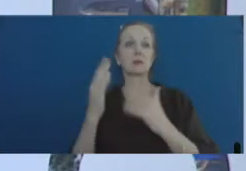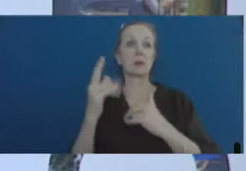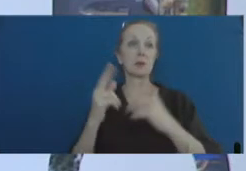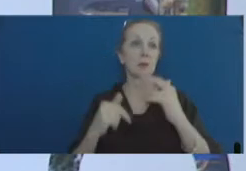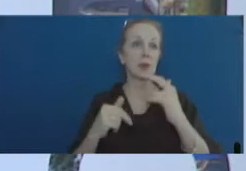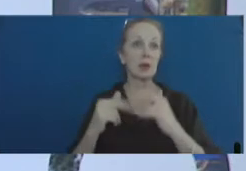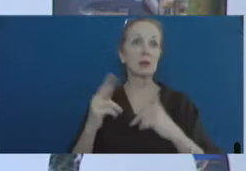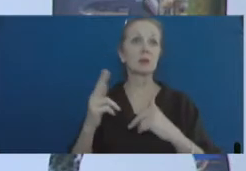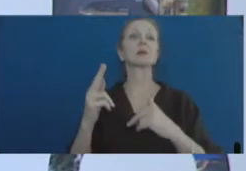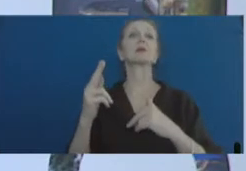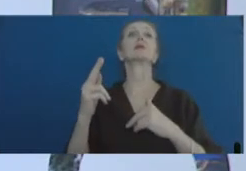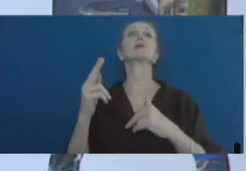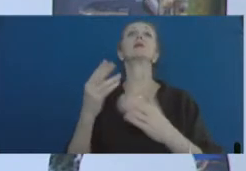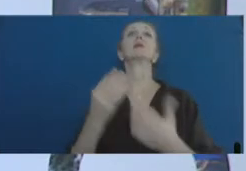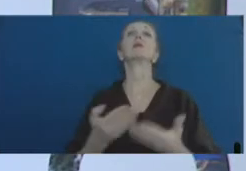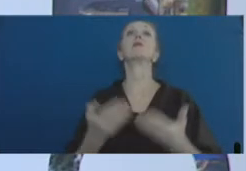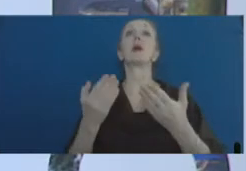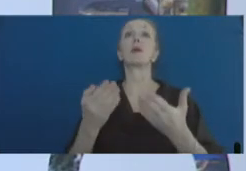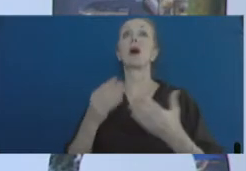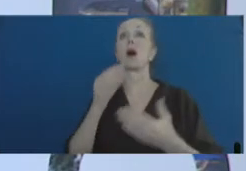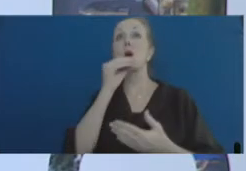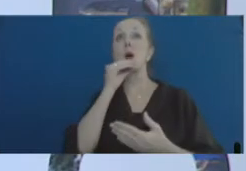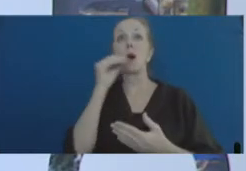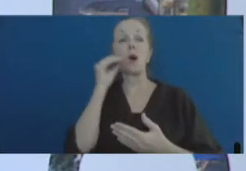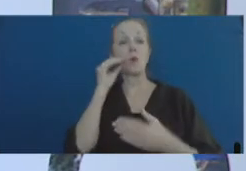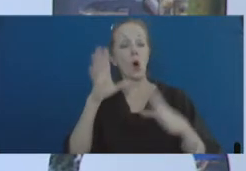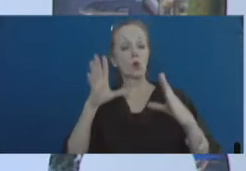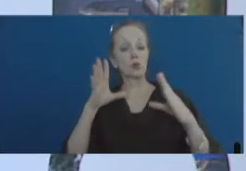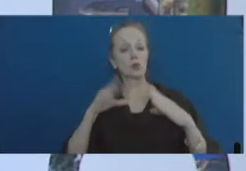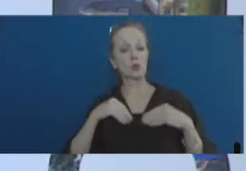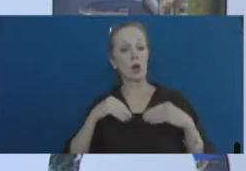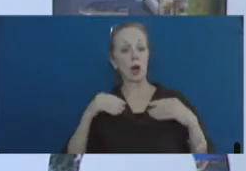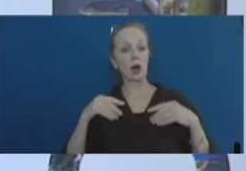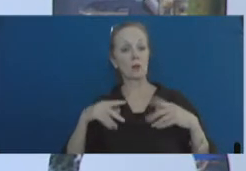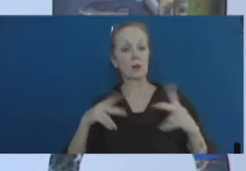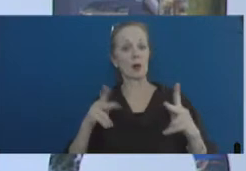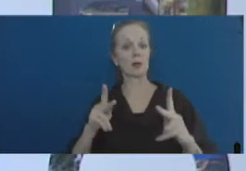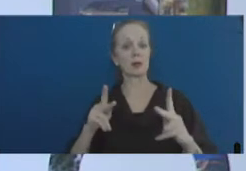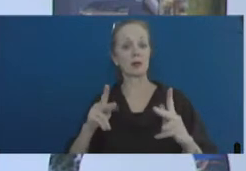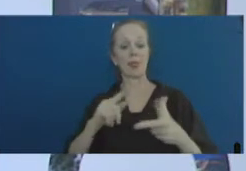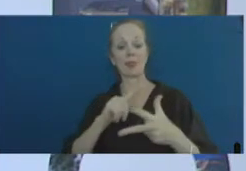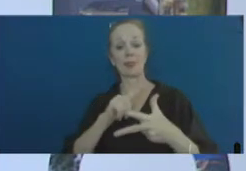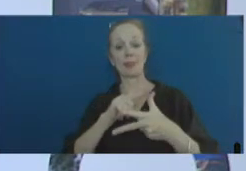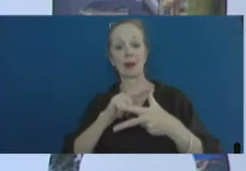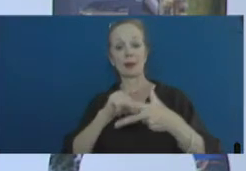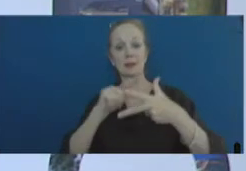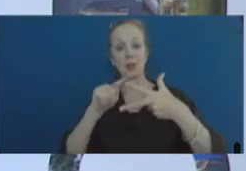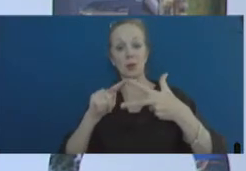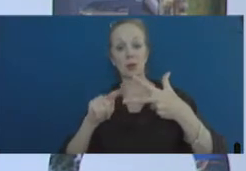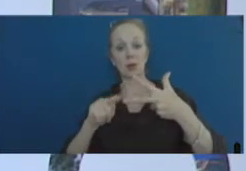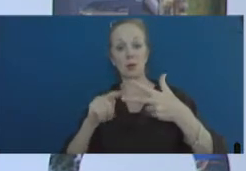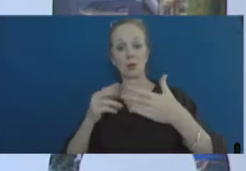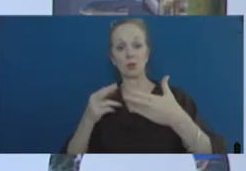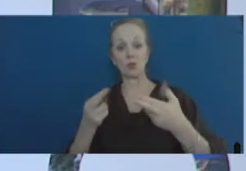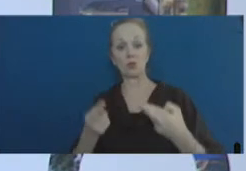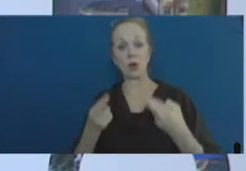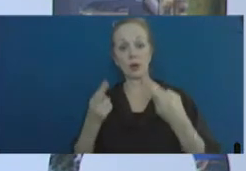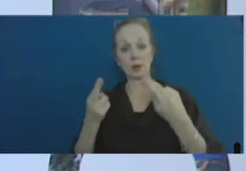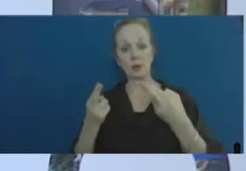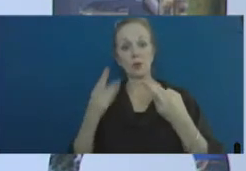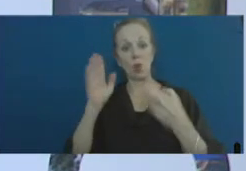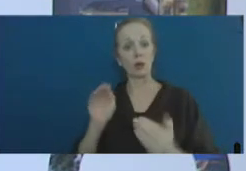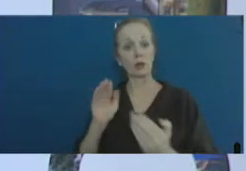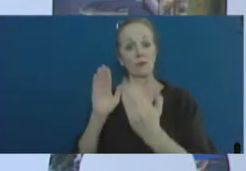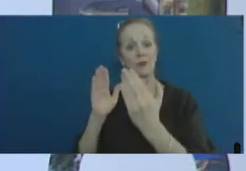they're providing home ownership opportunities. And I think that these three recommendations really will address the concerns while